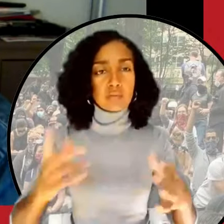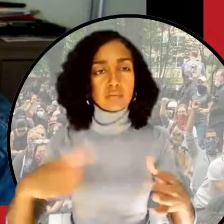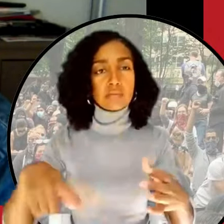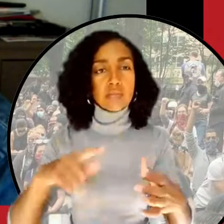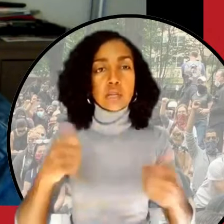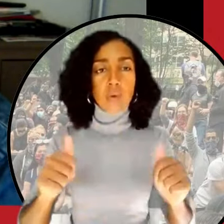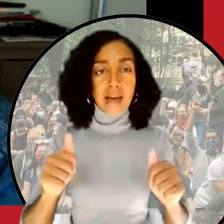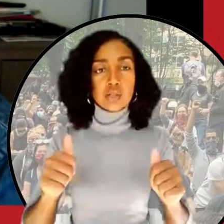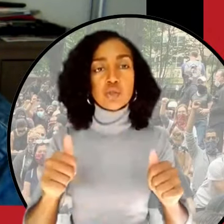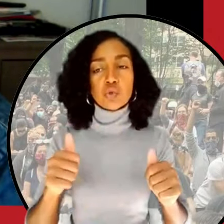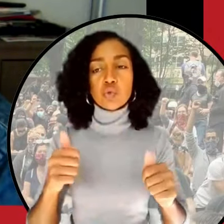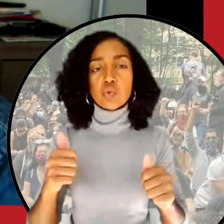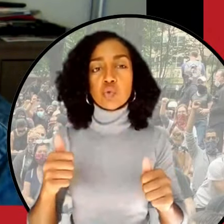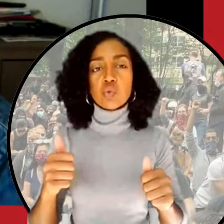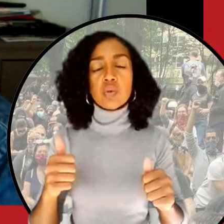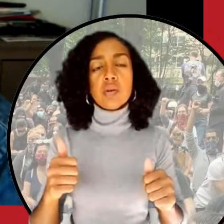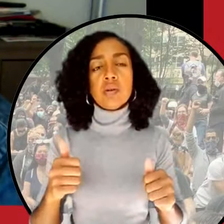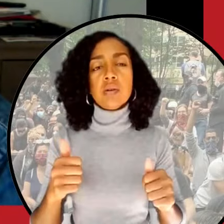publicly controlled